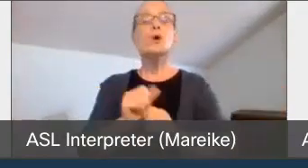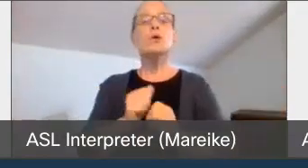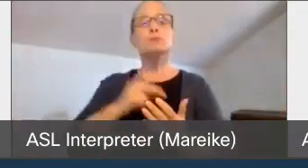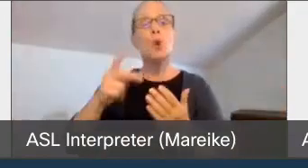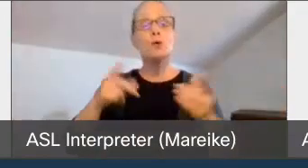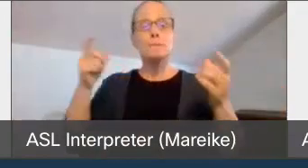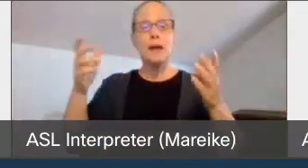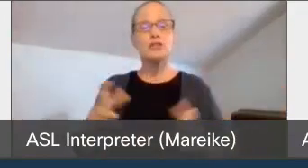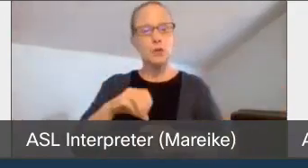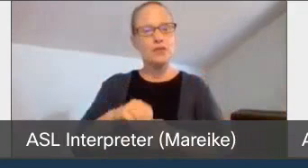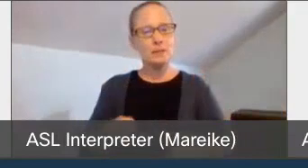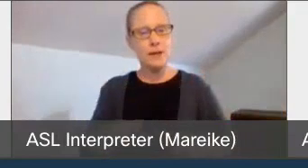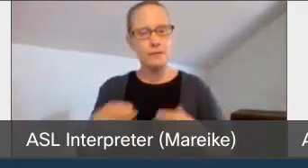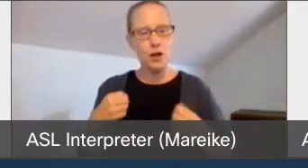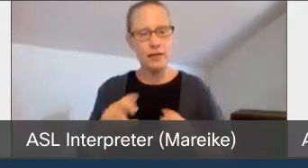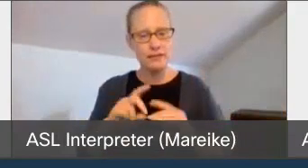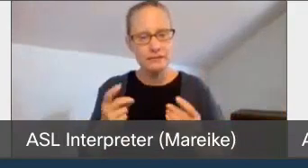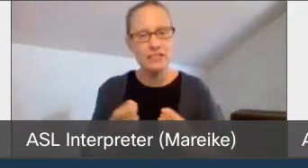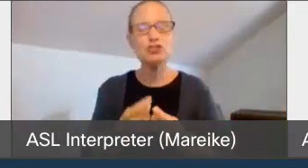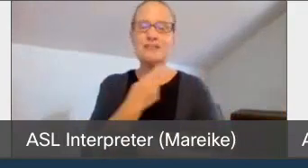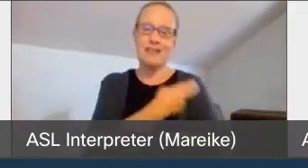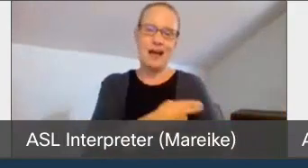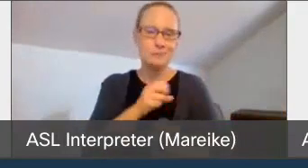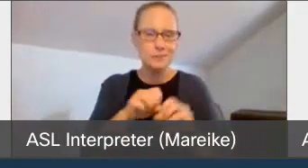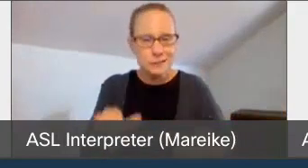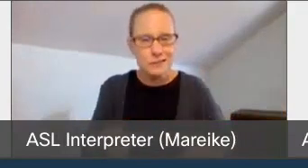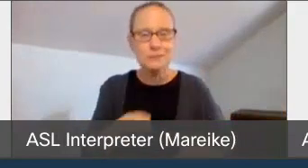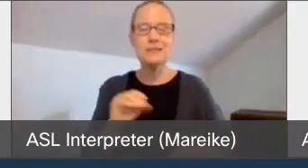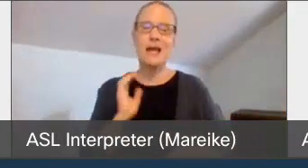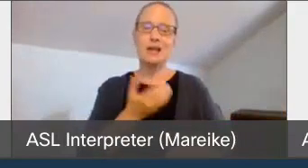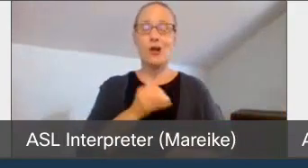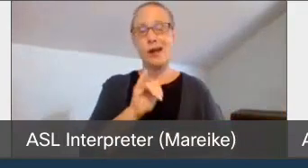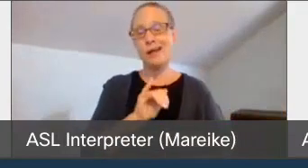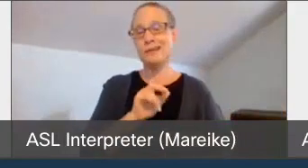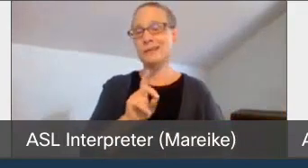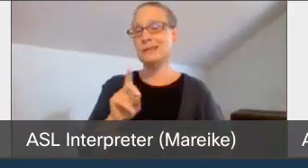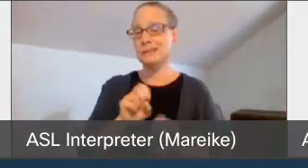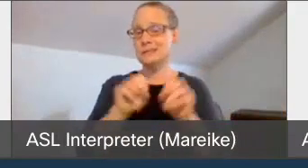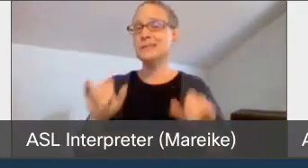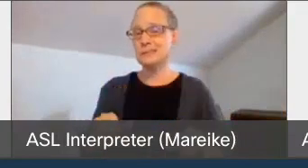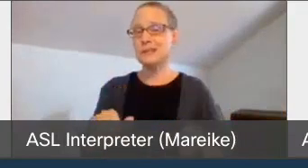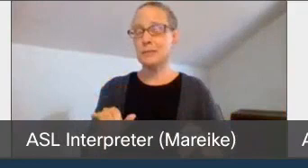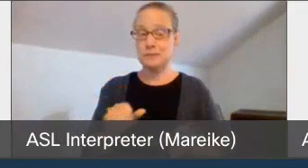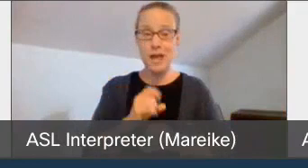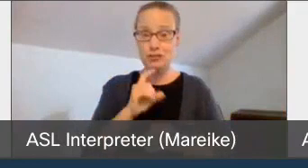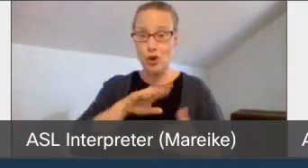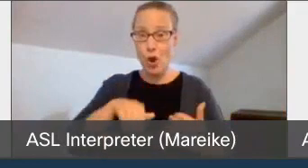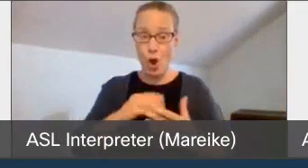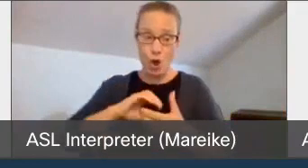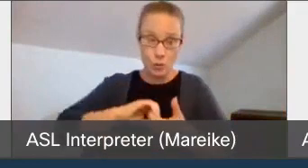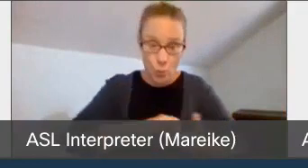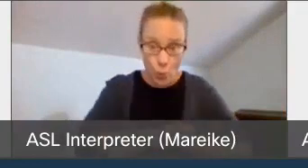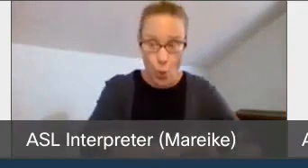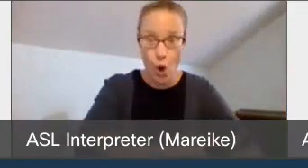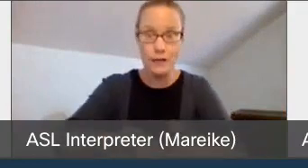within behavioral health divisions, the hospital systems, and our IDD systems to make sure that we're coordinated.